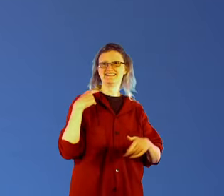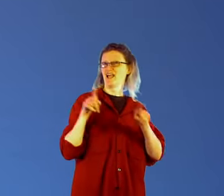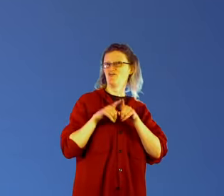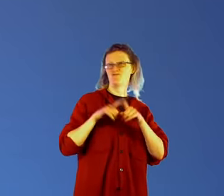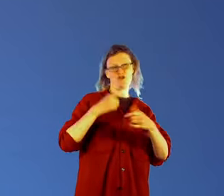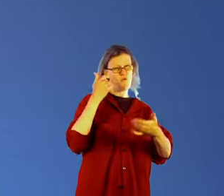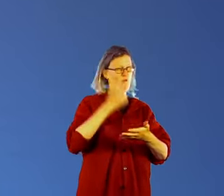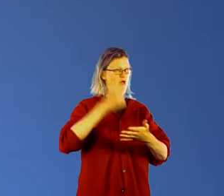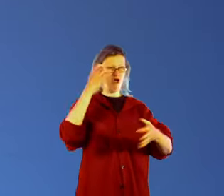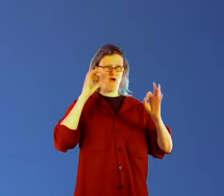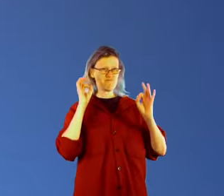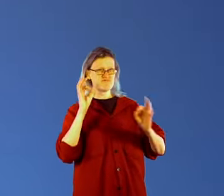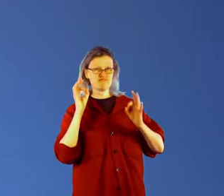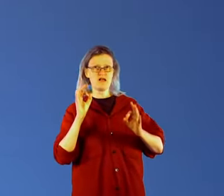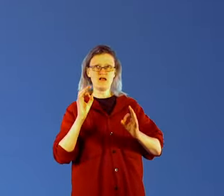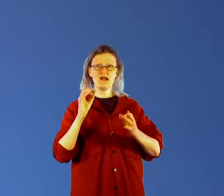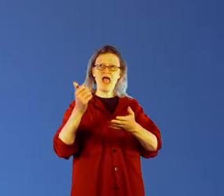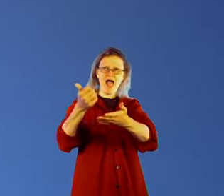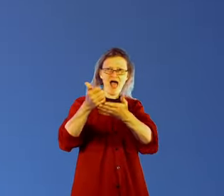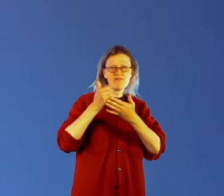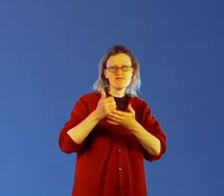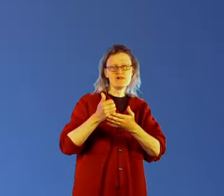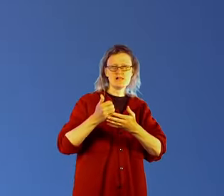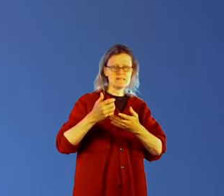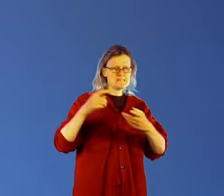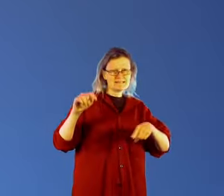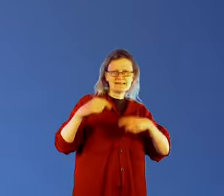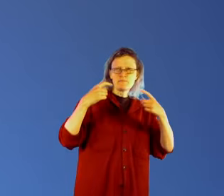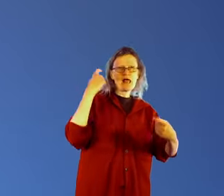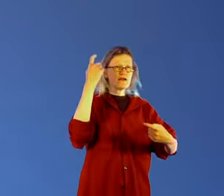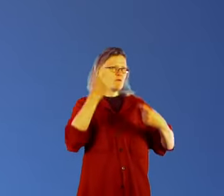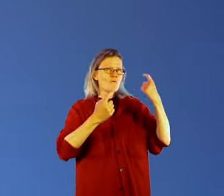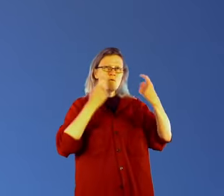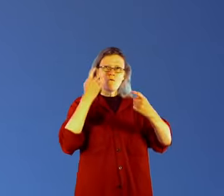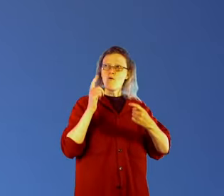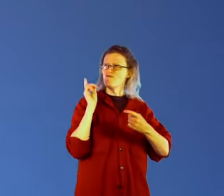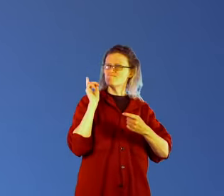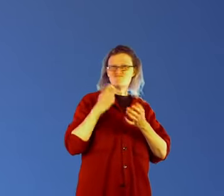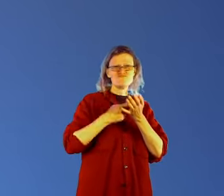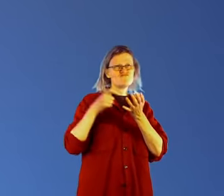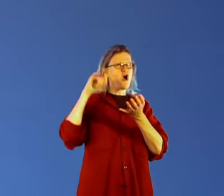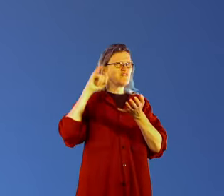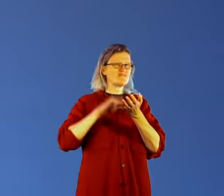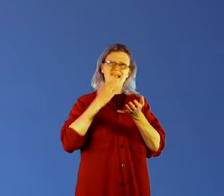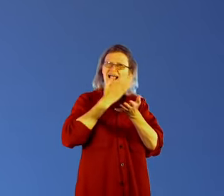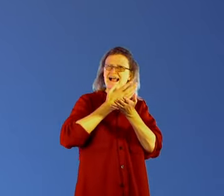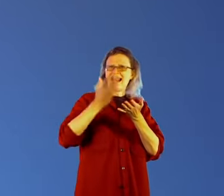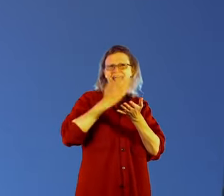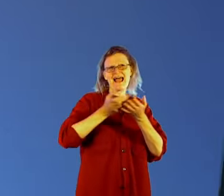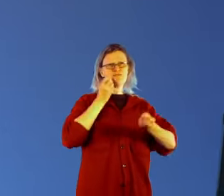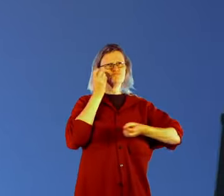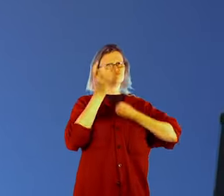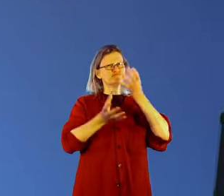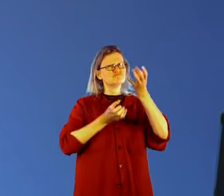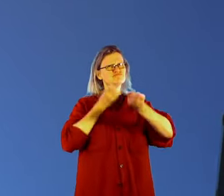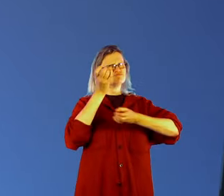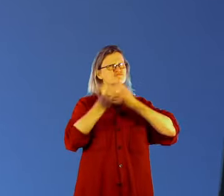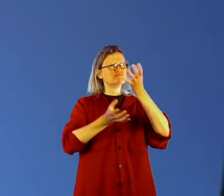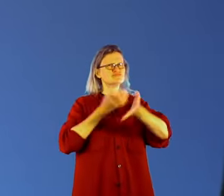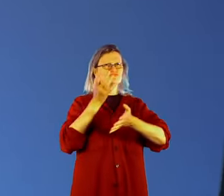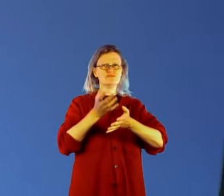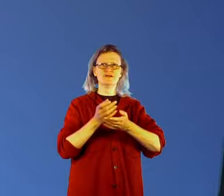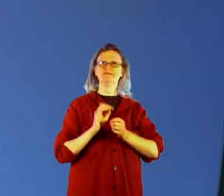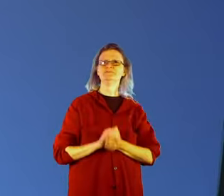was so helpful and stimulating and clear, wasn't she? And thought-provoking and so sure-footed on the